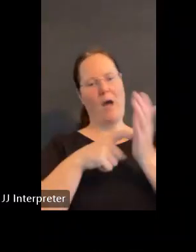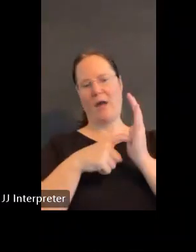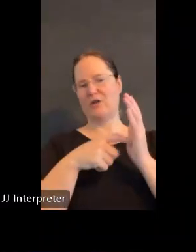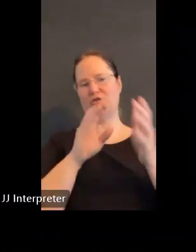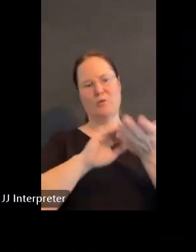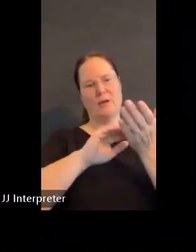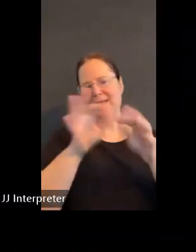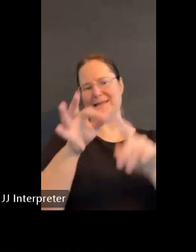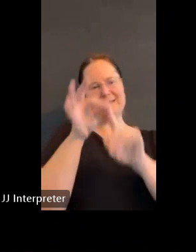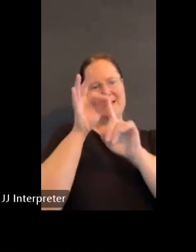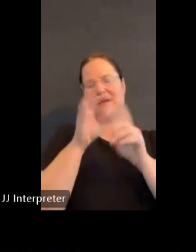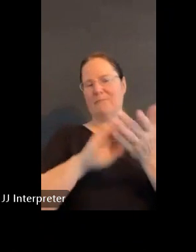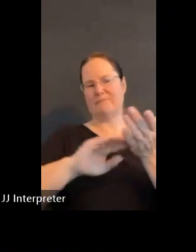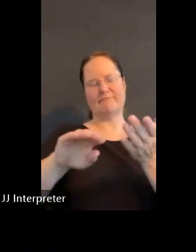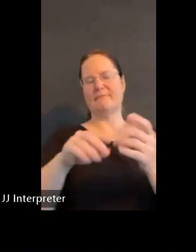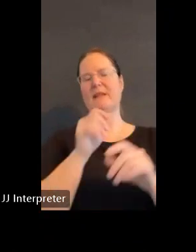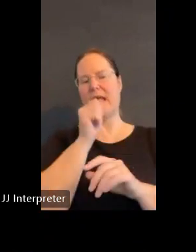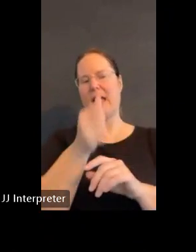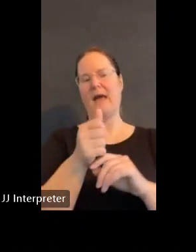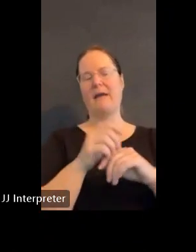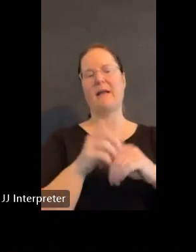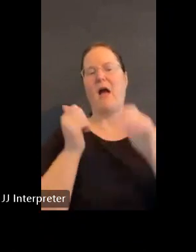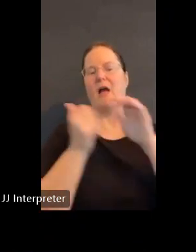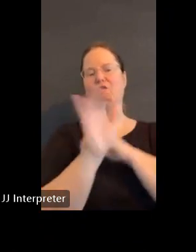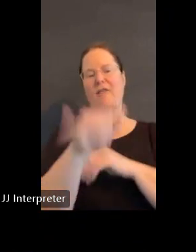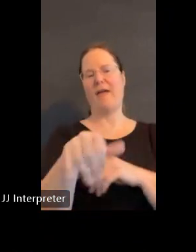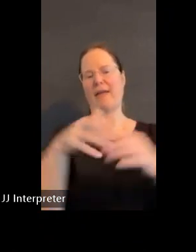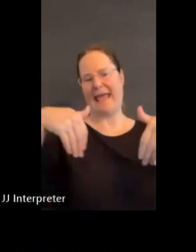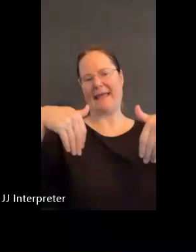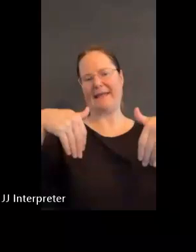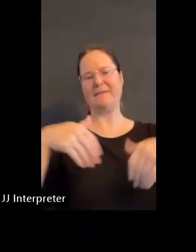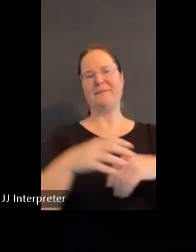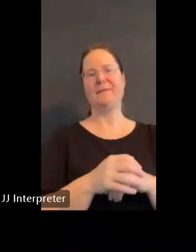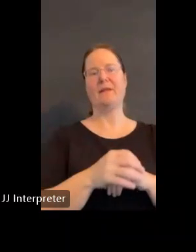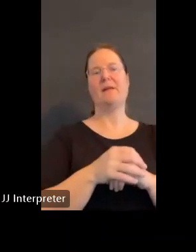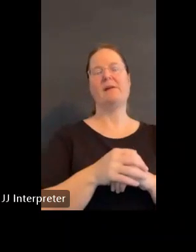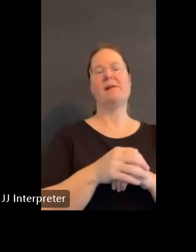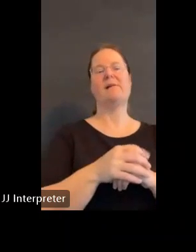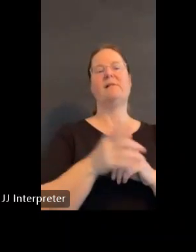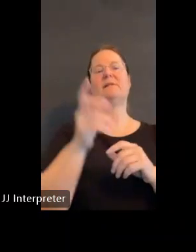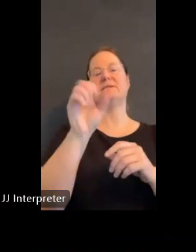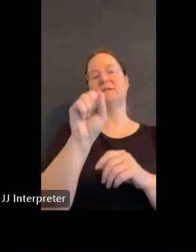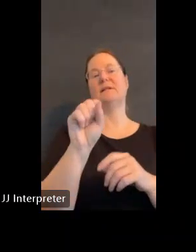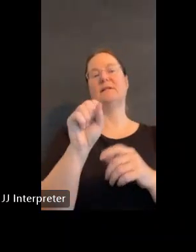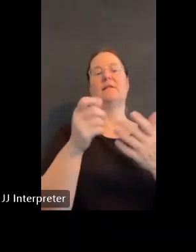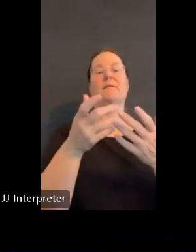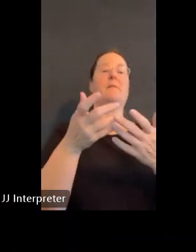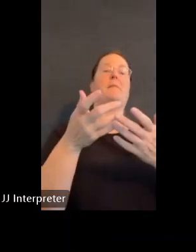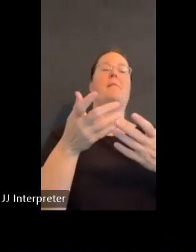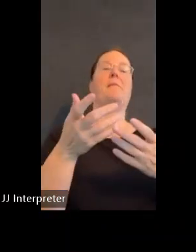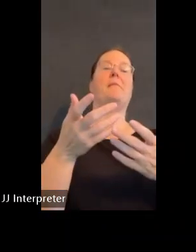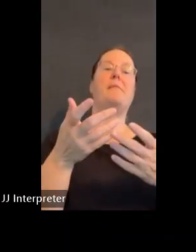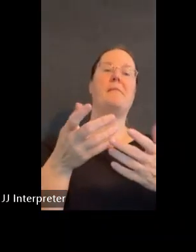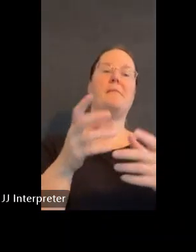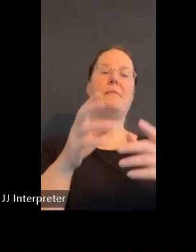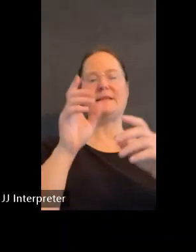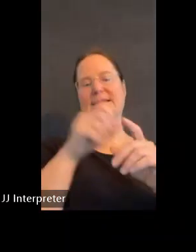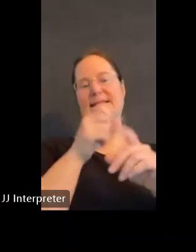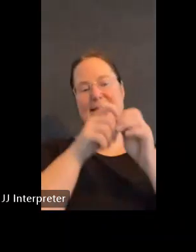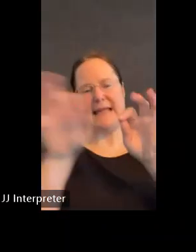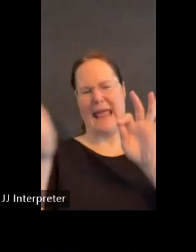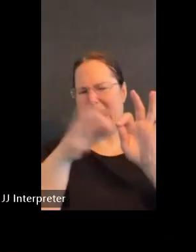All right, so discriminatory actions could include statements for a preference for or against an individual